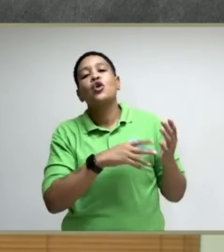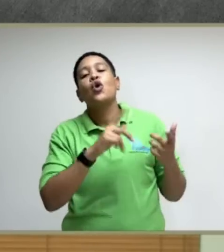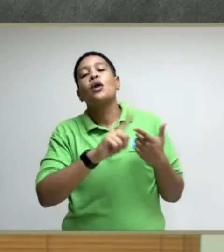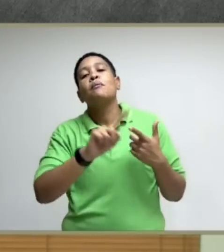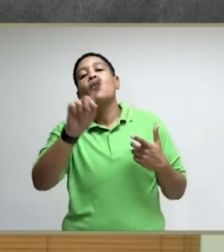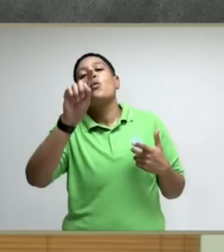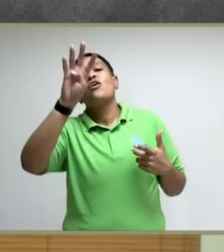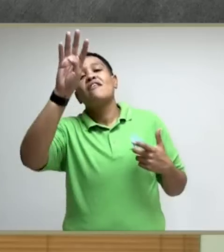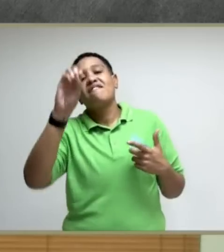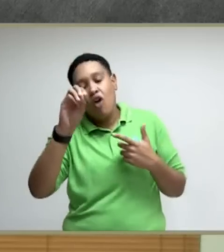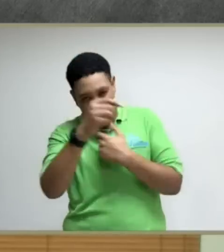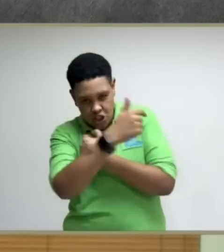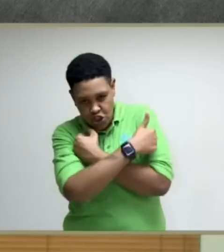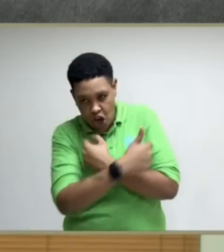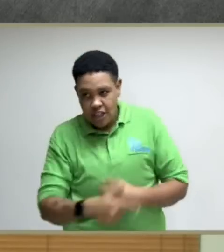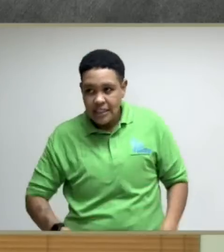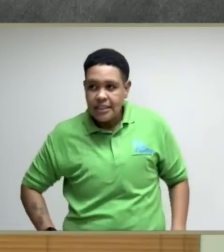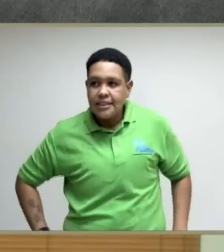1,139,140 doses.